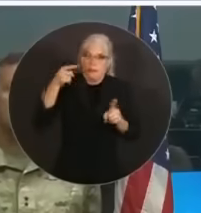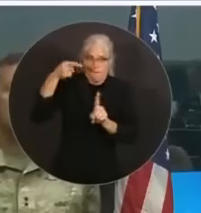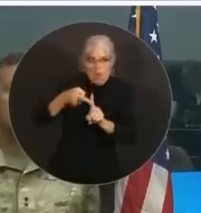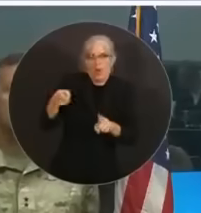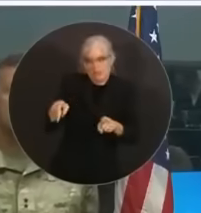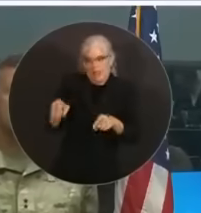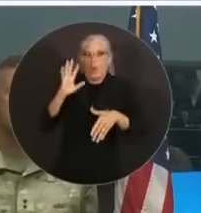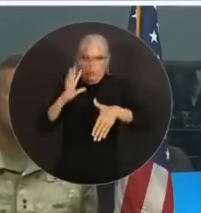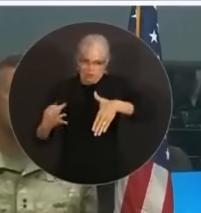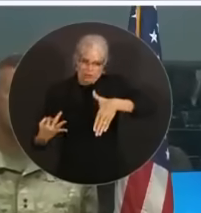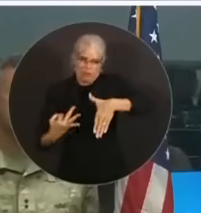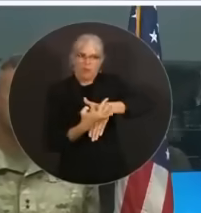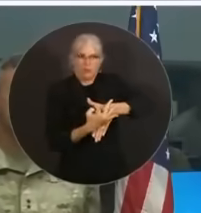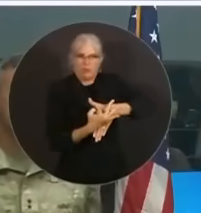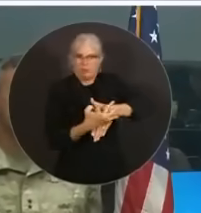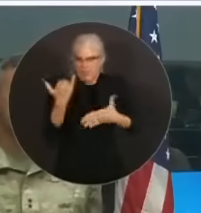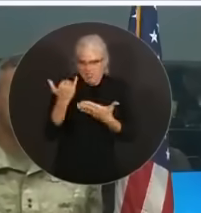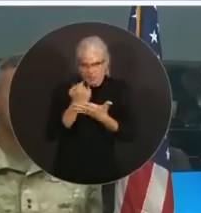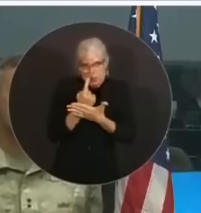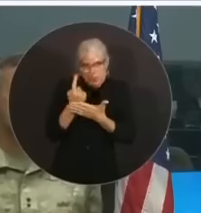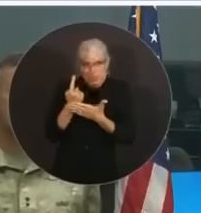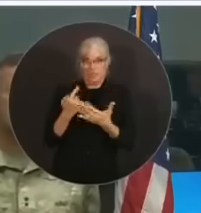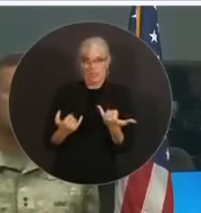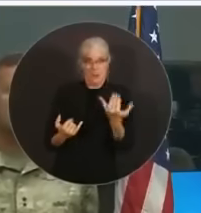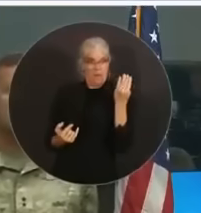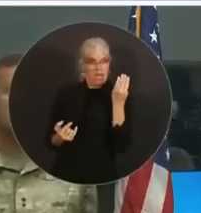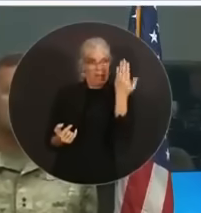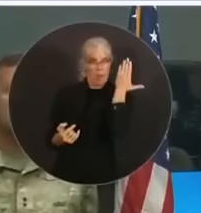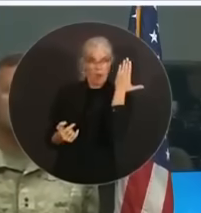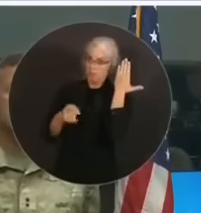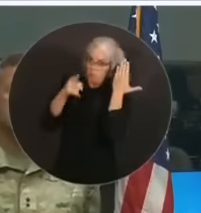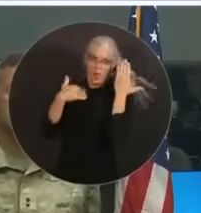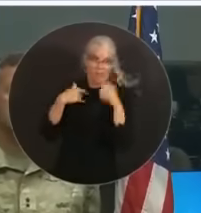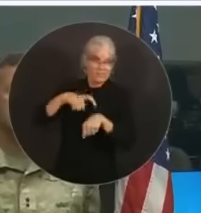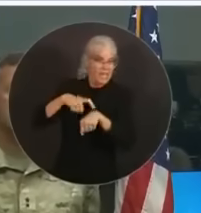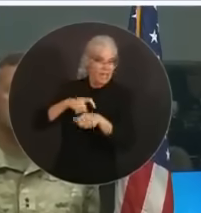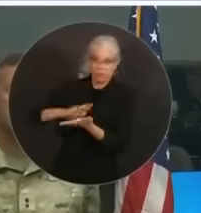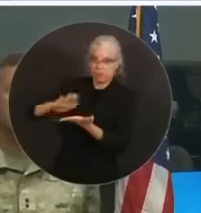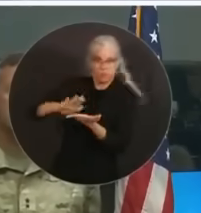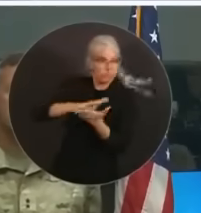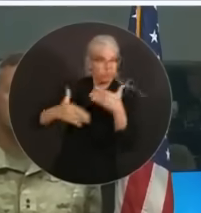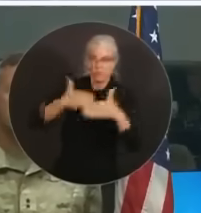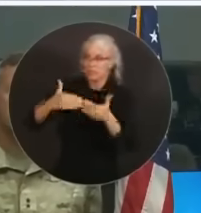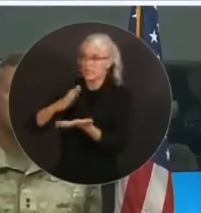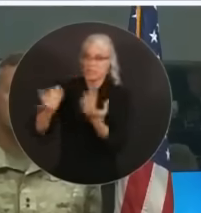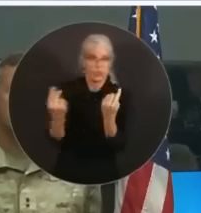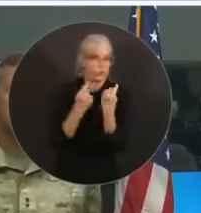Monday morning, where we are today, you have time to execute your plan, but you got to do it now.